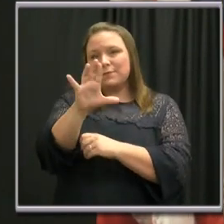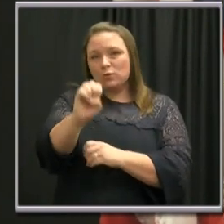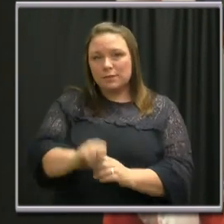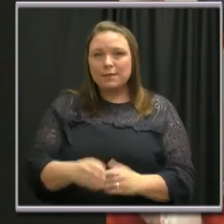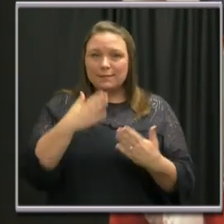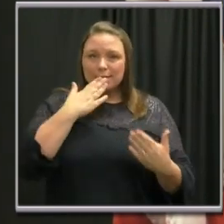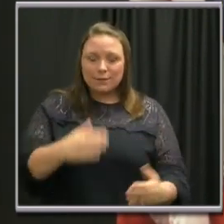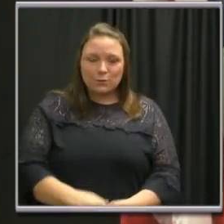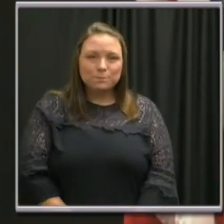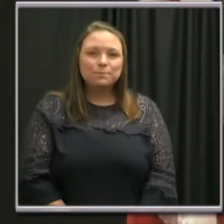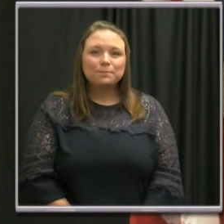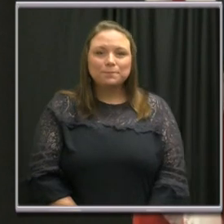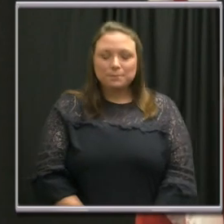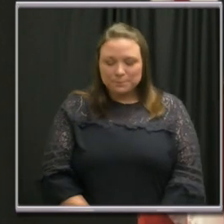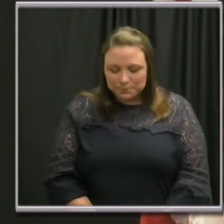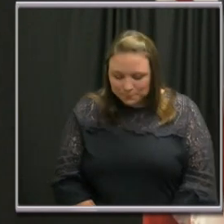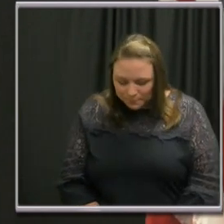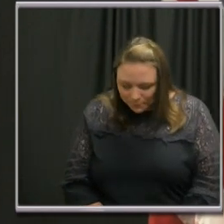Thank you.